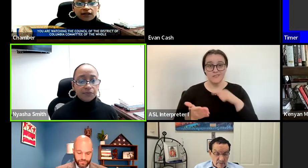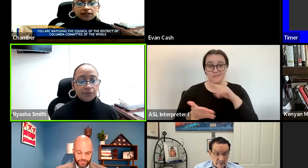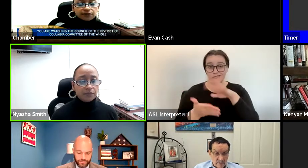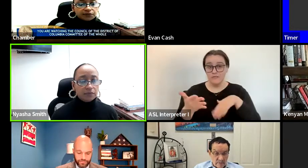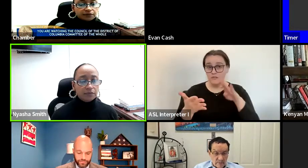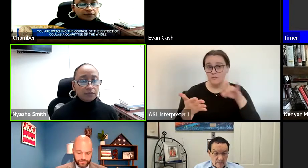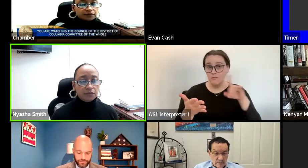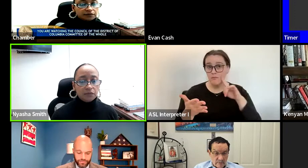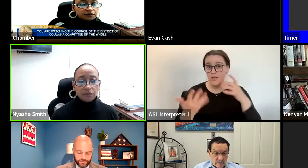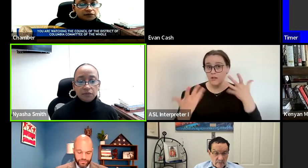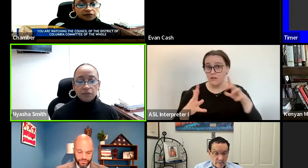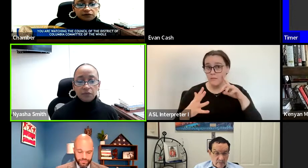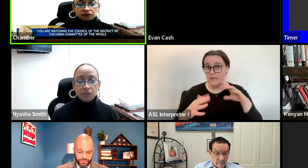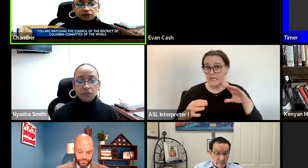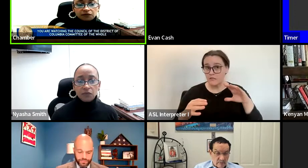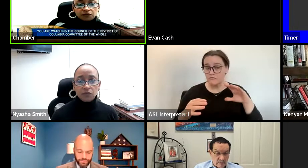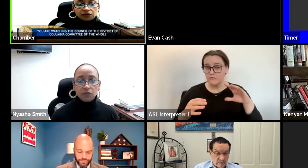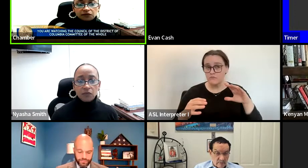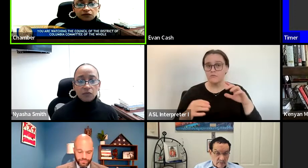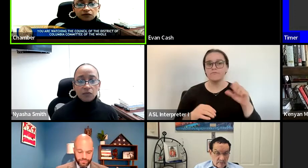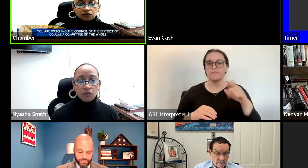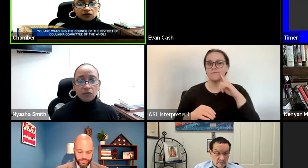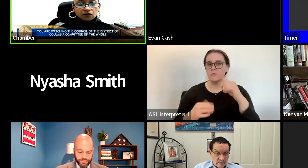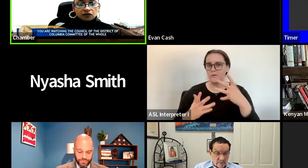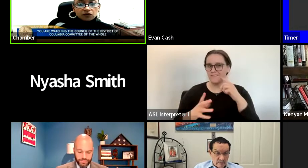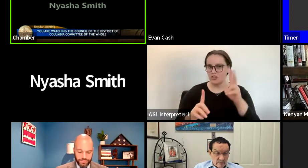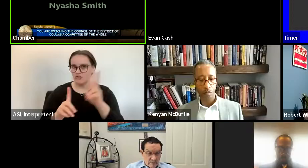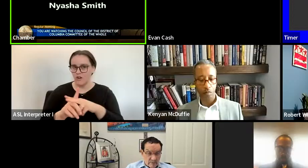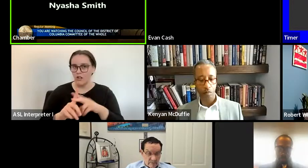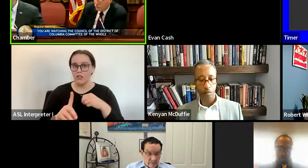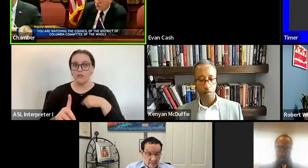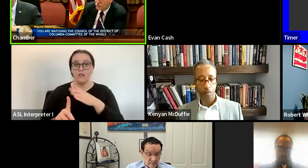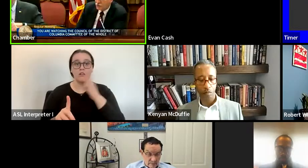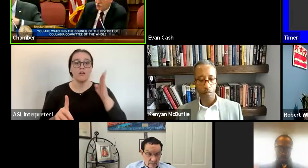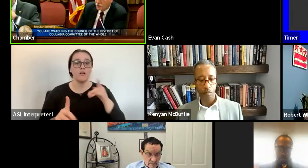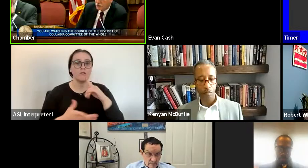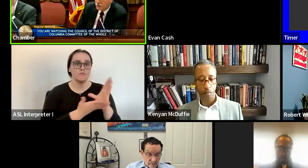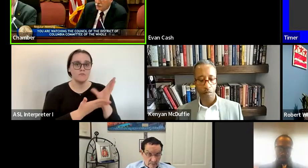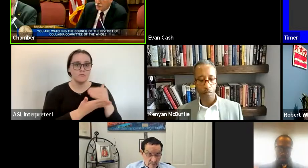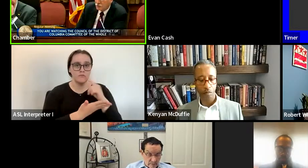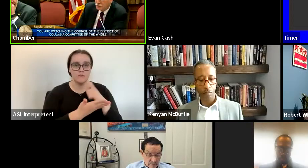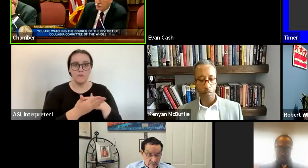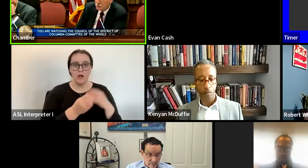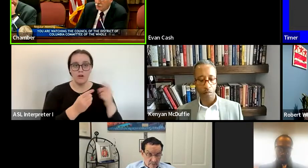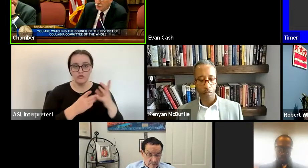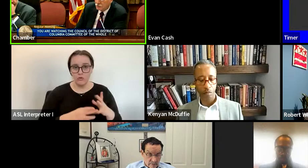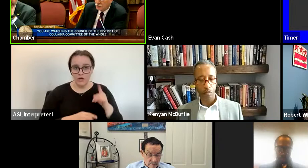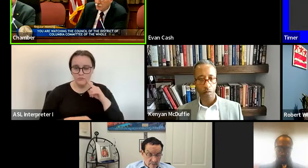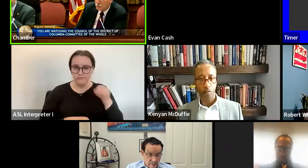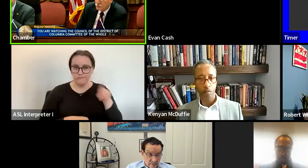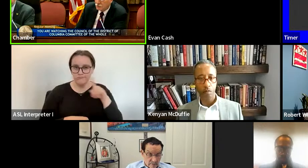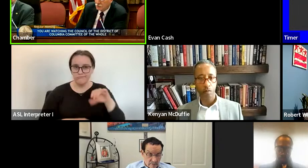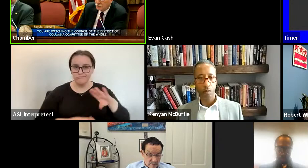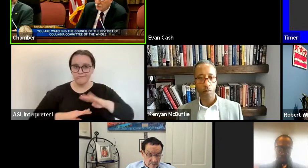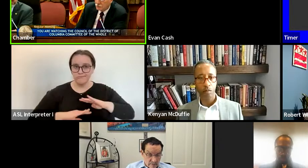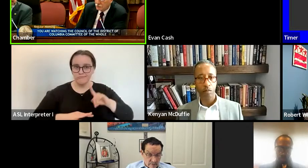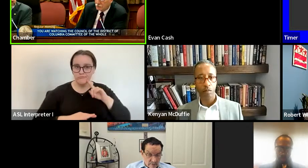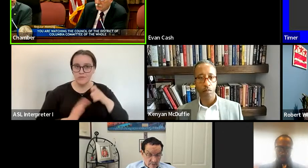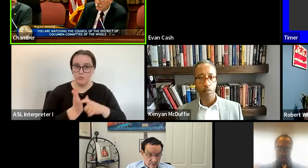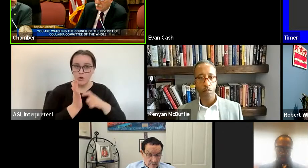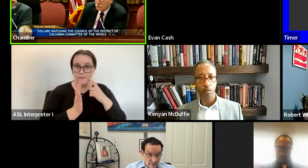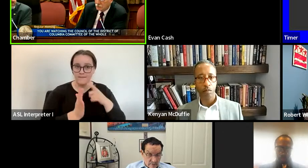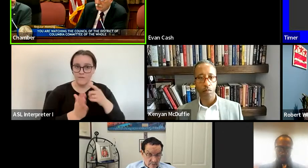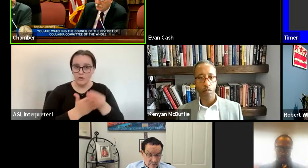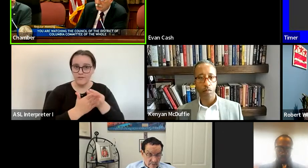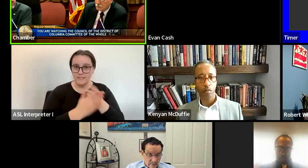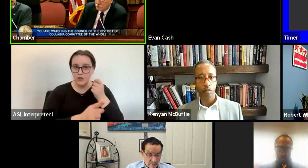filed. Madam Budget Director, does the measure's fiscal impact statement comply with council requirements? Yes, it does. As you noted, there is a